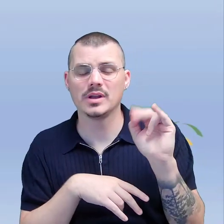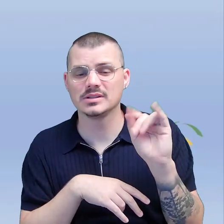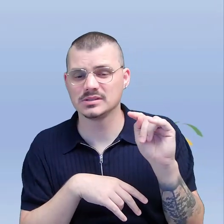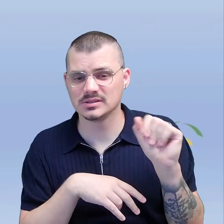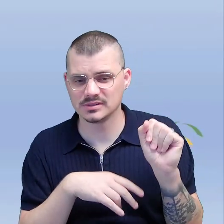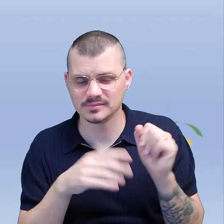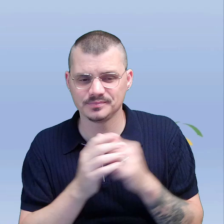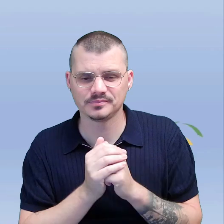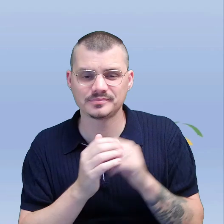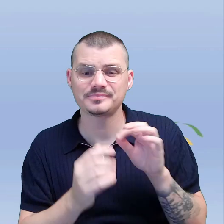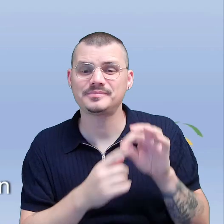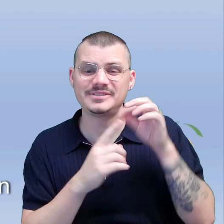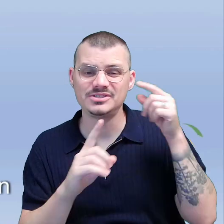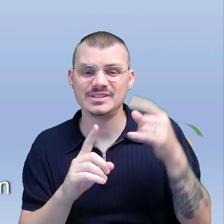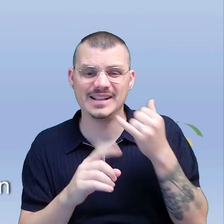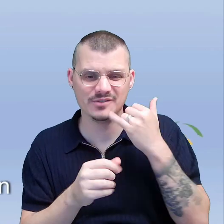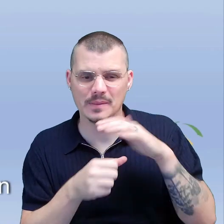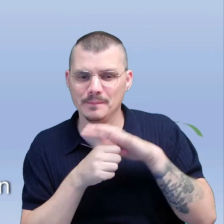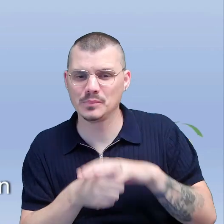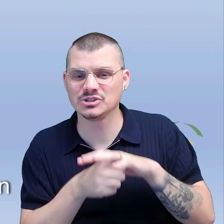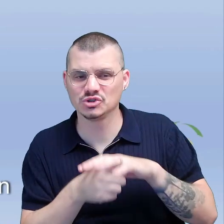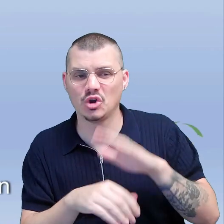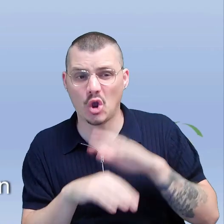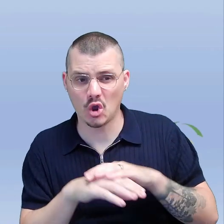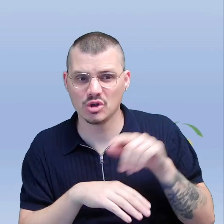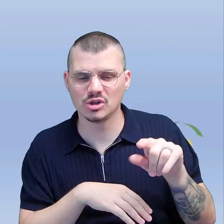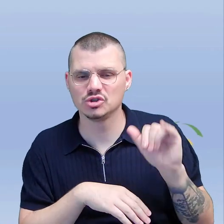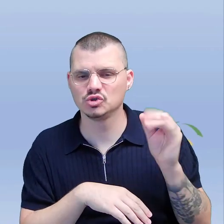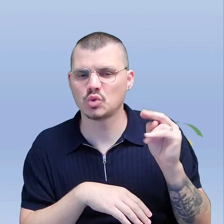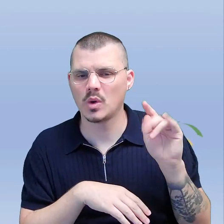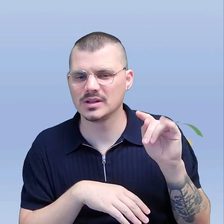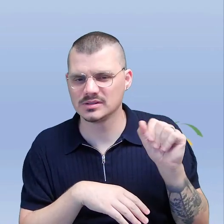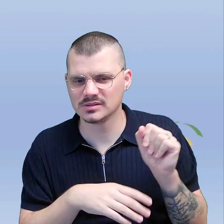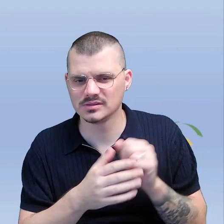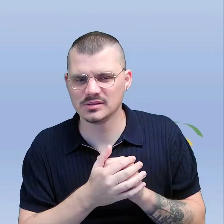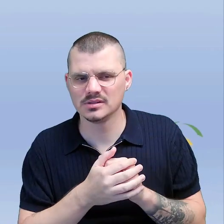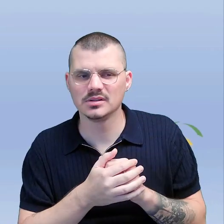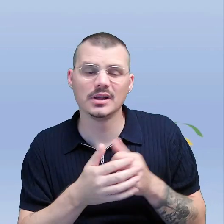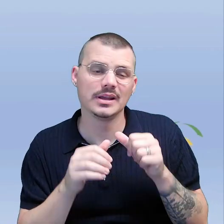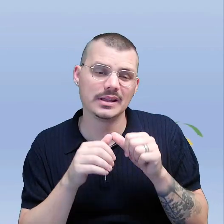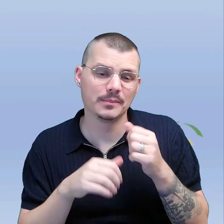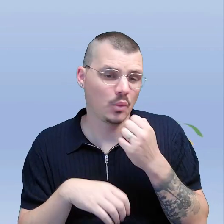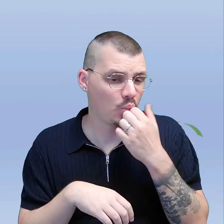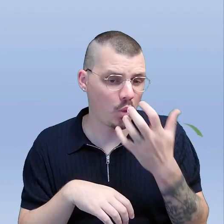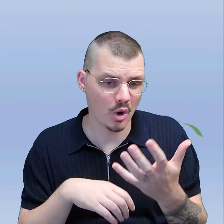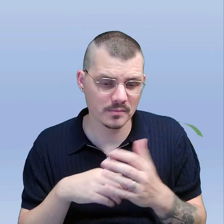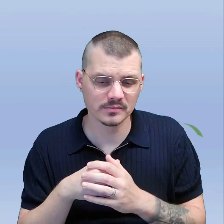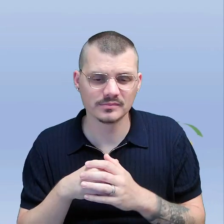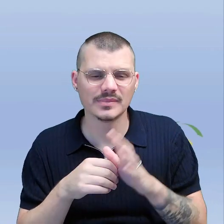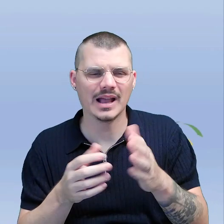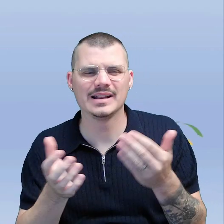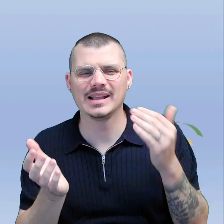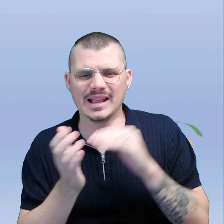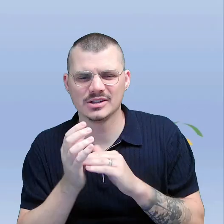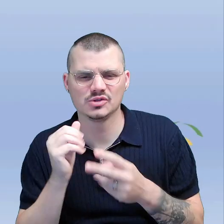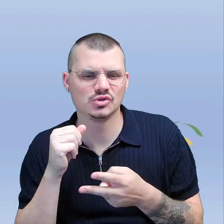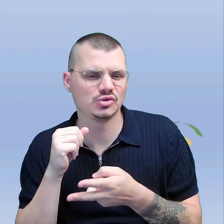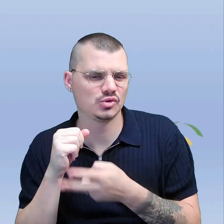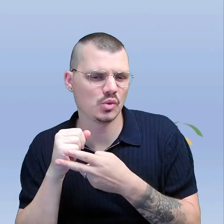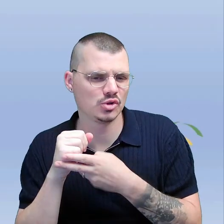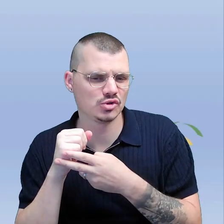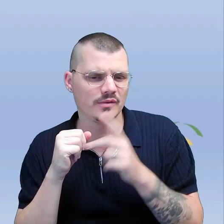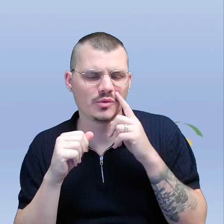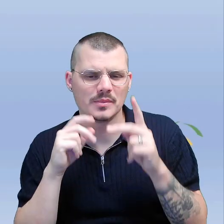joints, especially if they're putting pressure on those joints, keeping warm, and